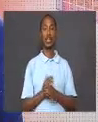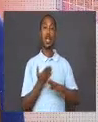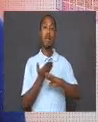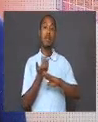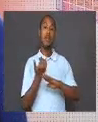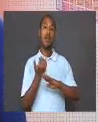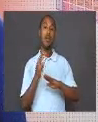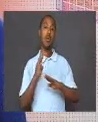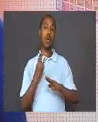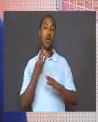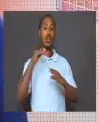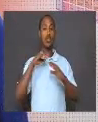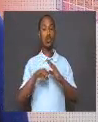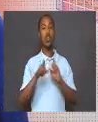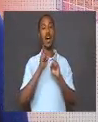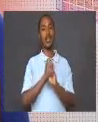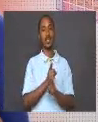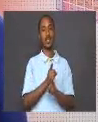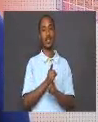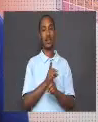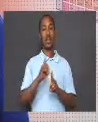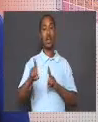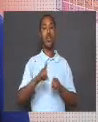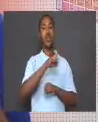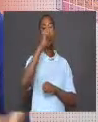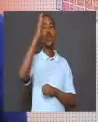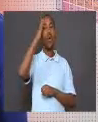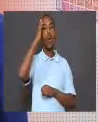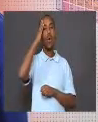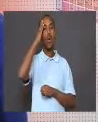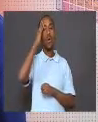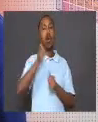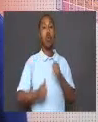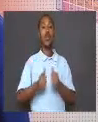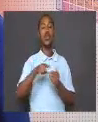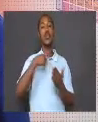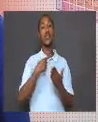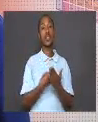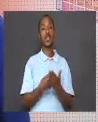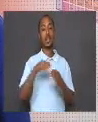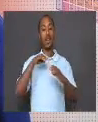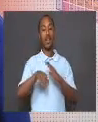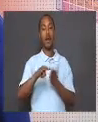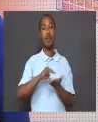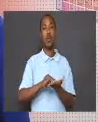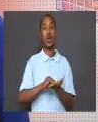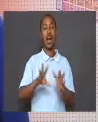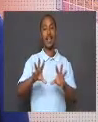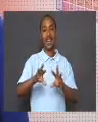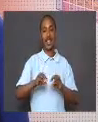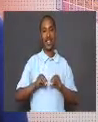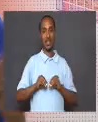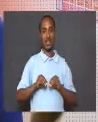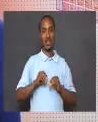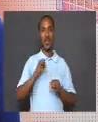Before we go through the answers, do you know which of these intermolecular